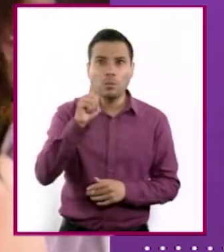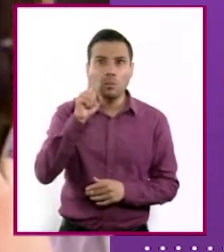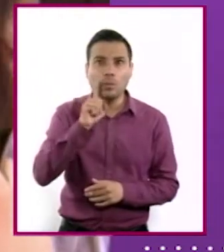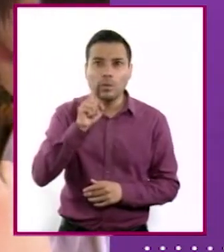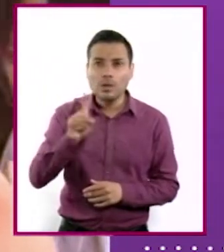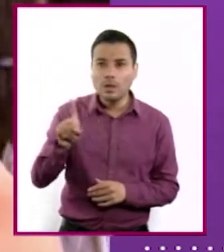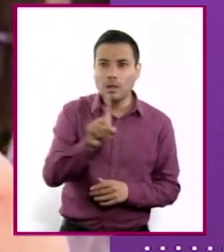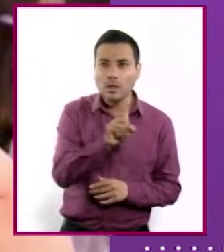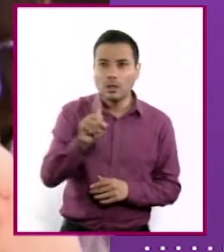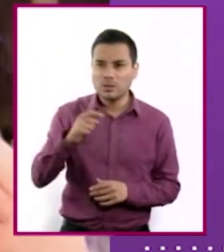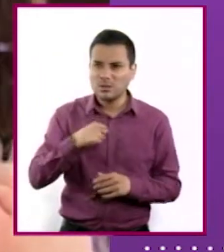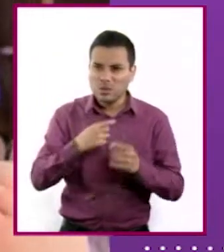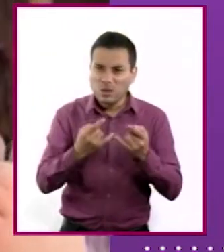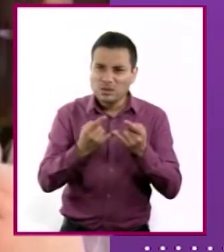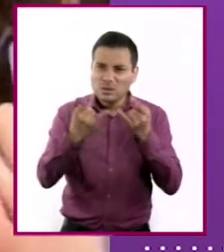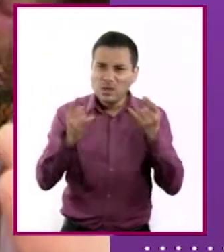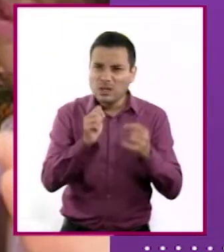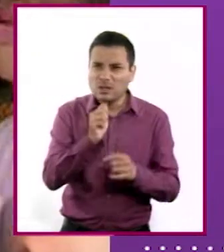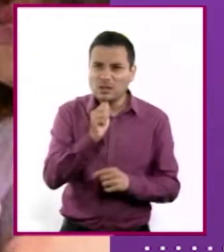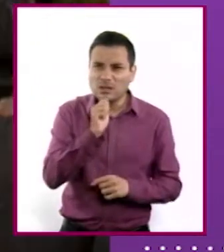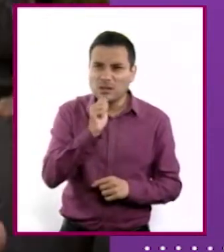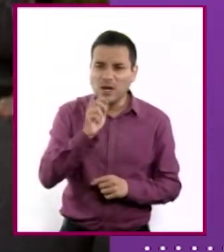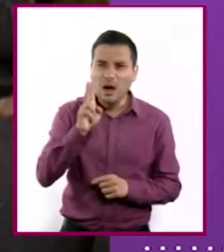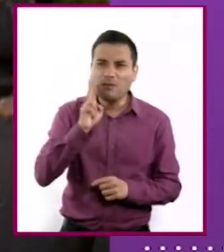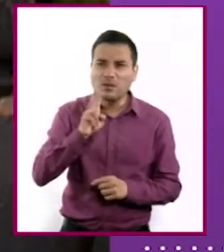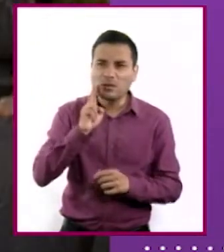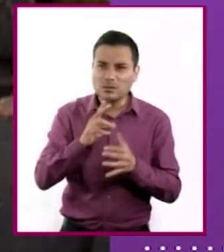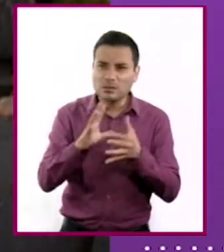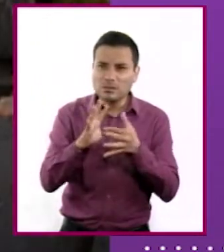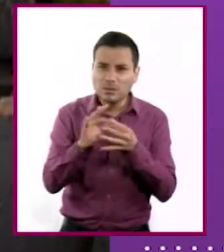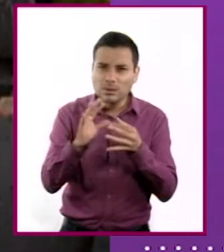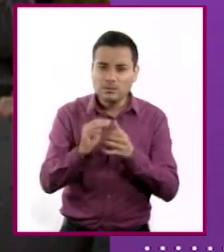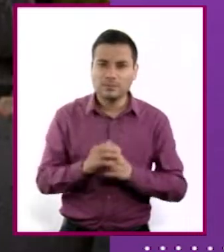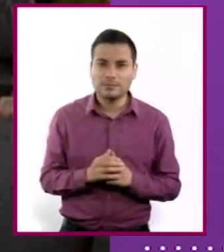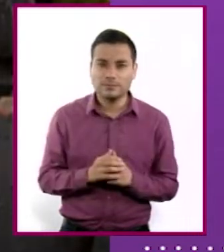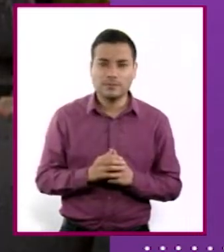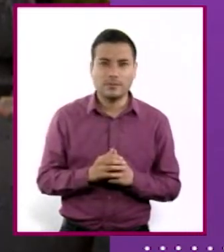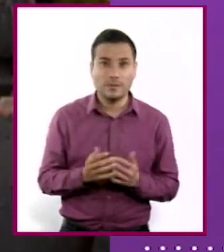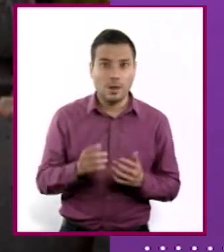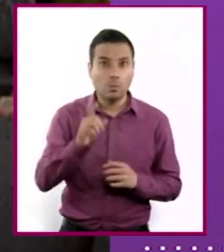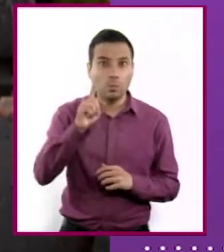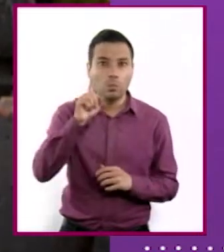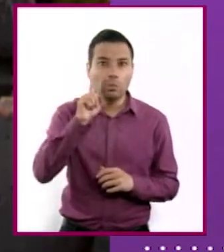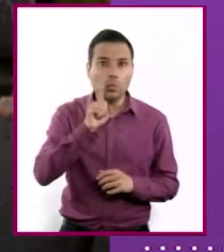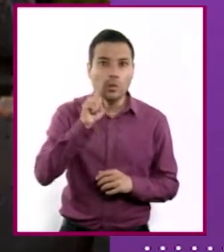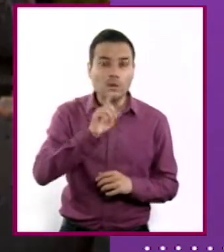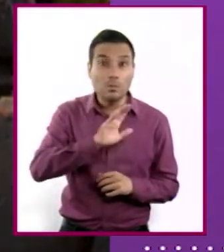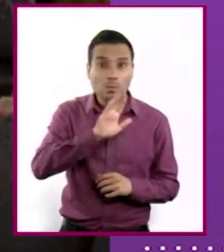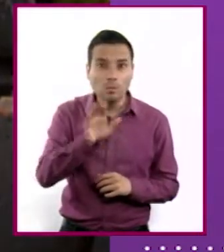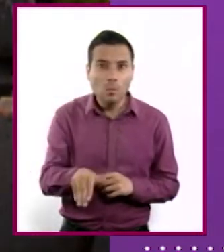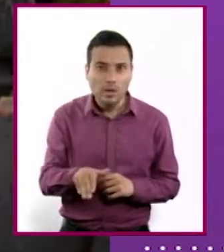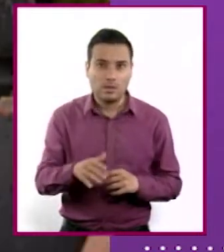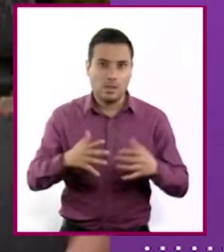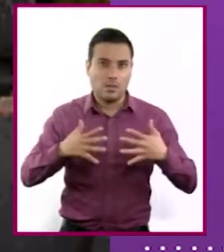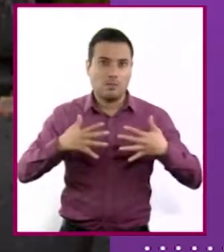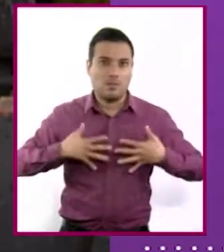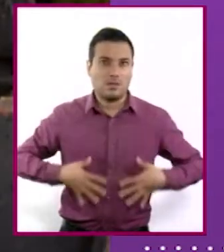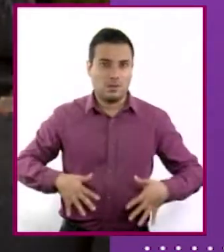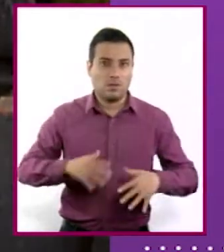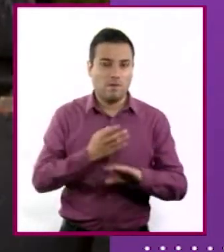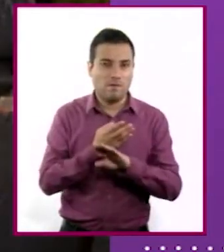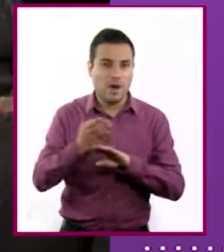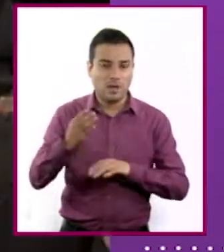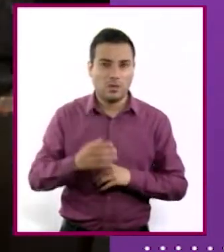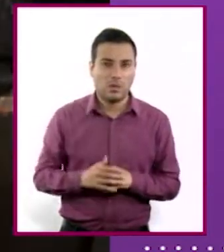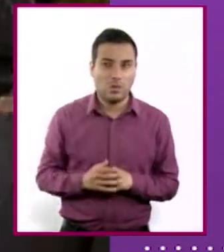Tell me all about the lady in white. Well, she's a dead woman in a white dress. And